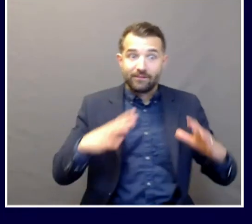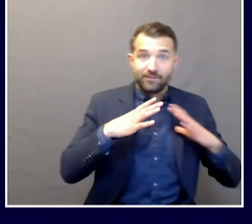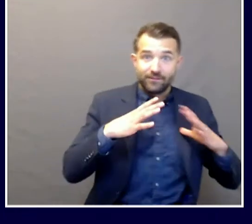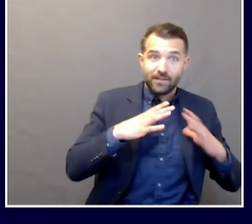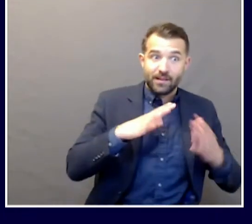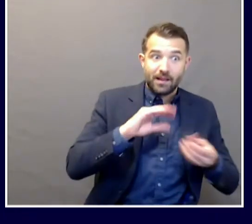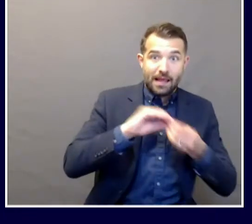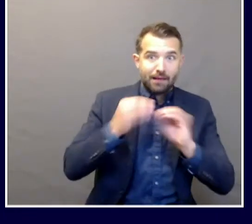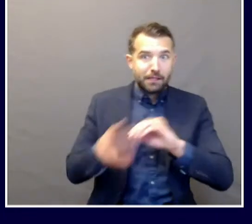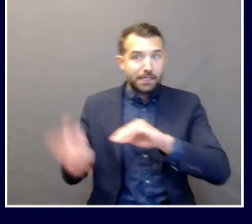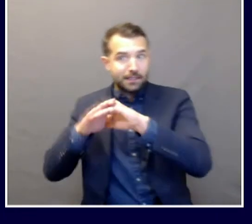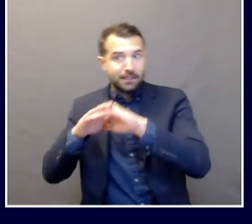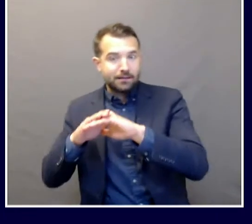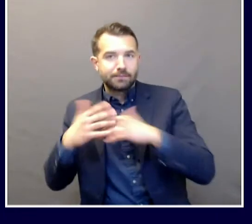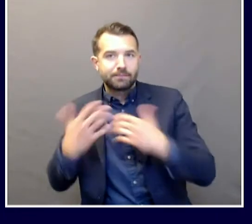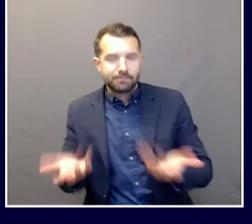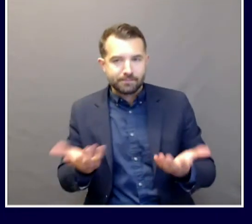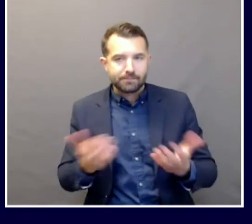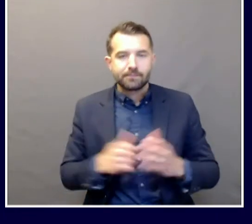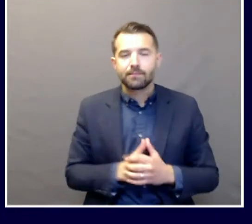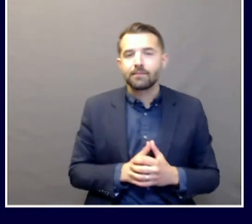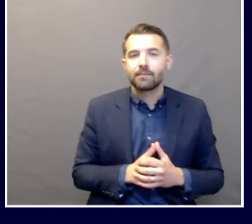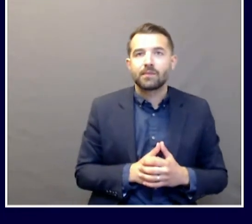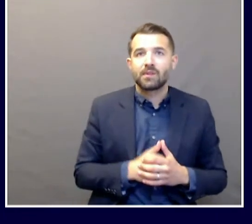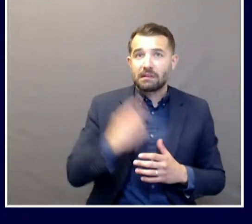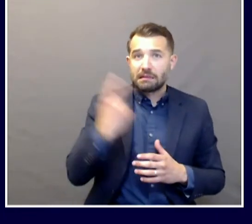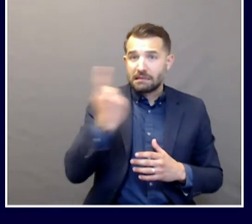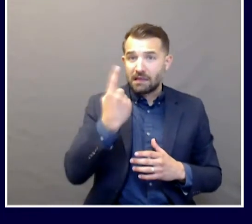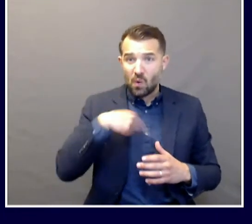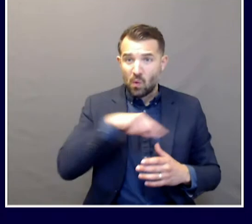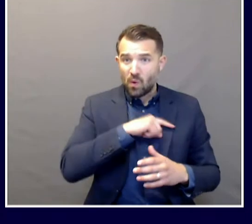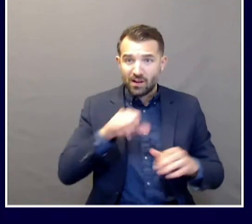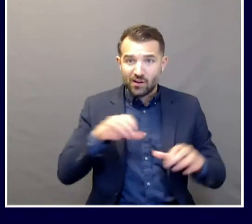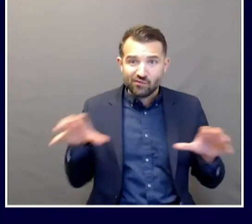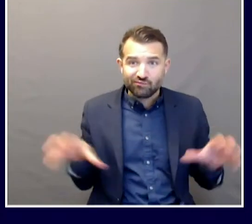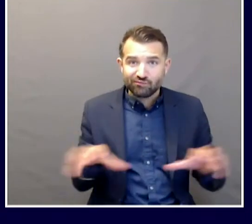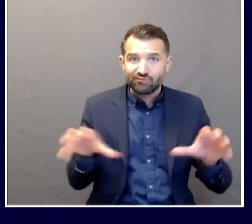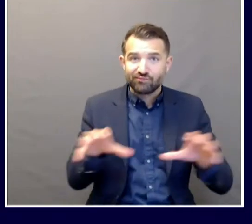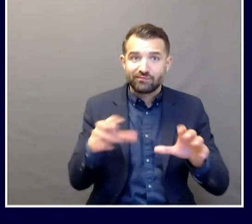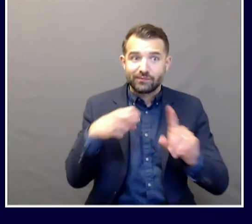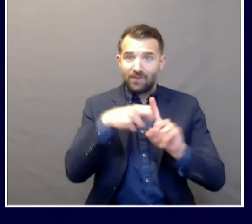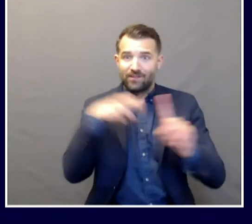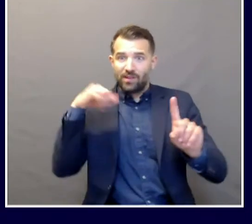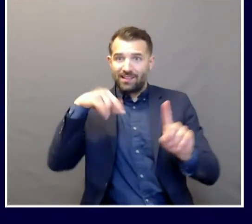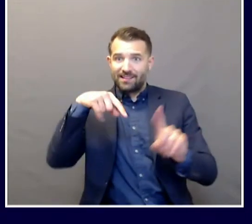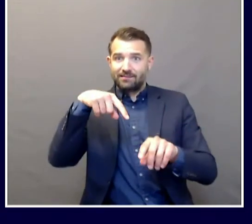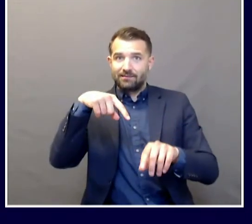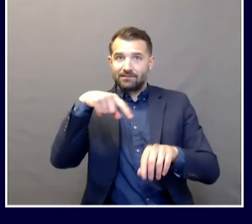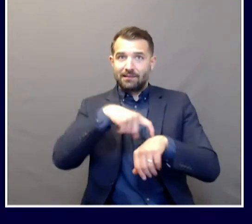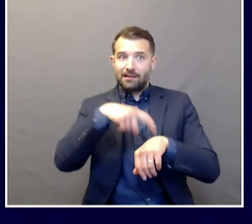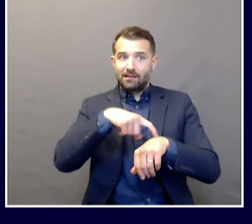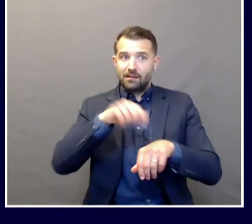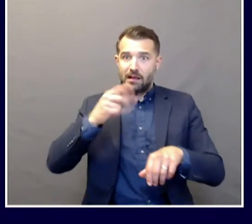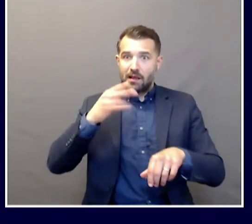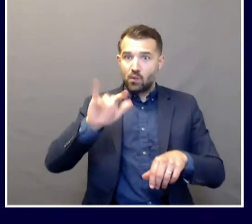anything that can be done to sort of, stanch that a little bit? Or what are you guys thinking? Well, it's interesting, Eric, because